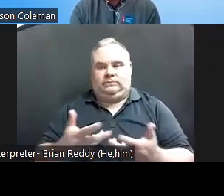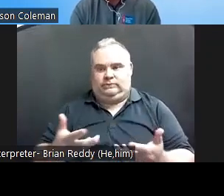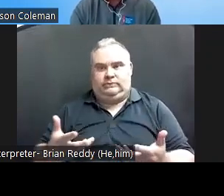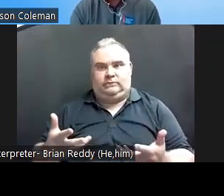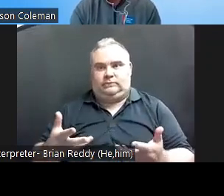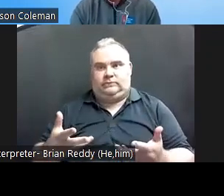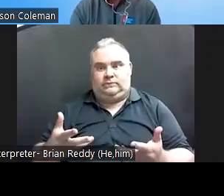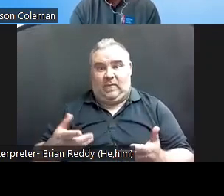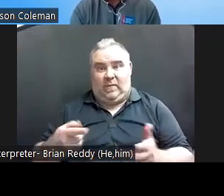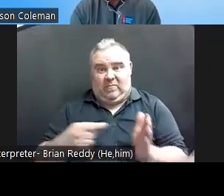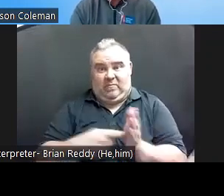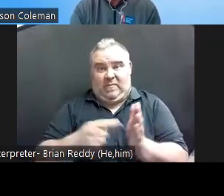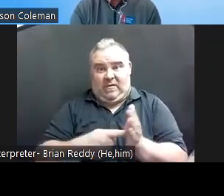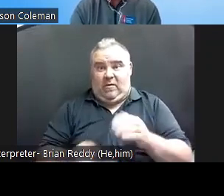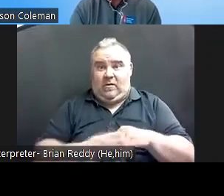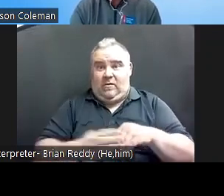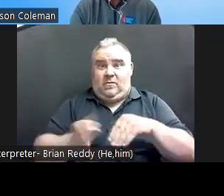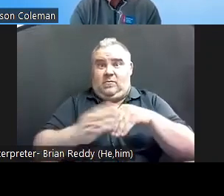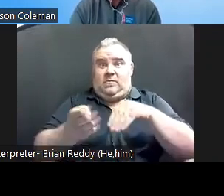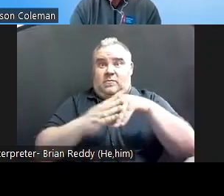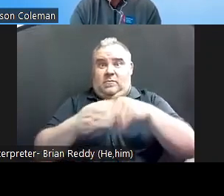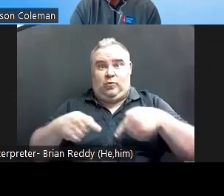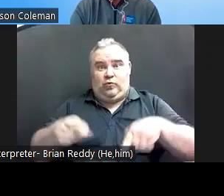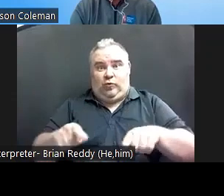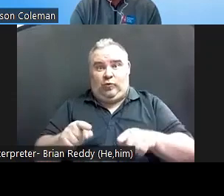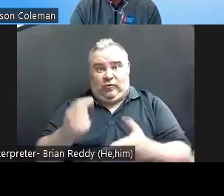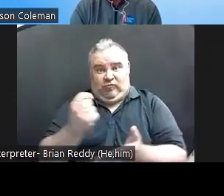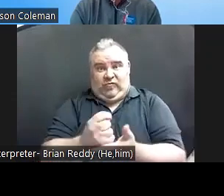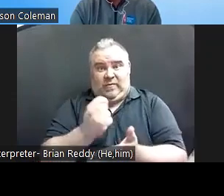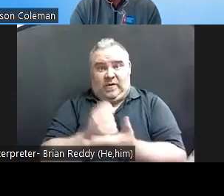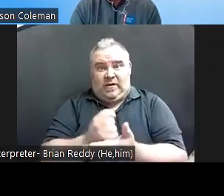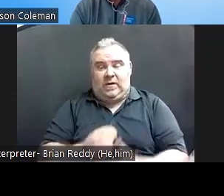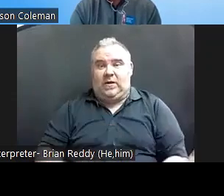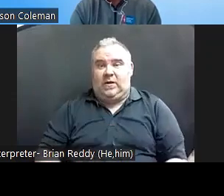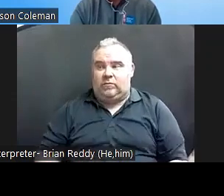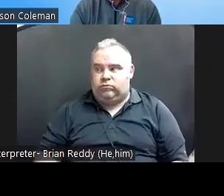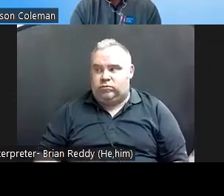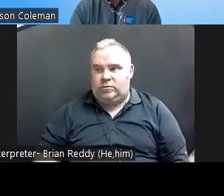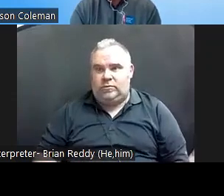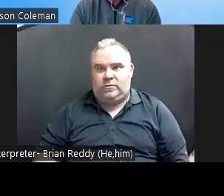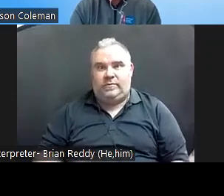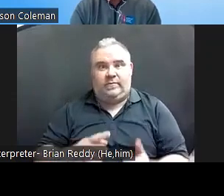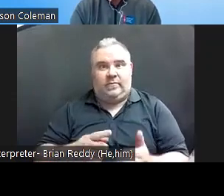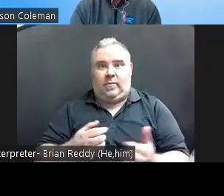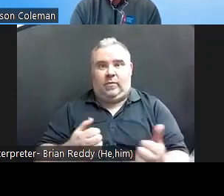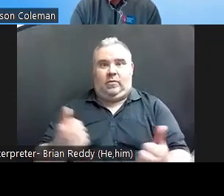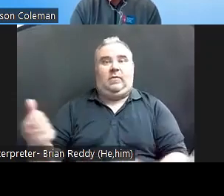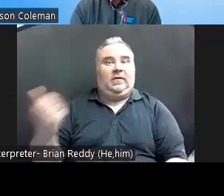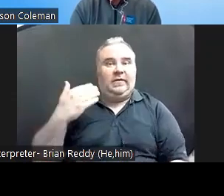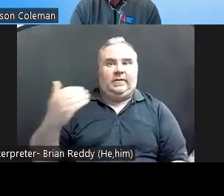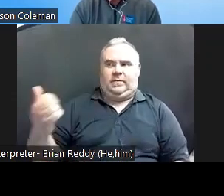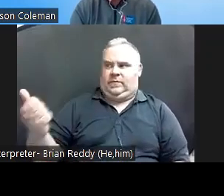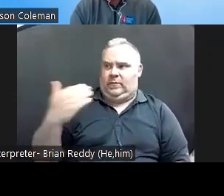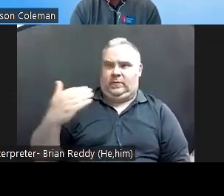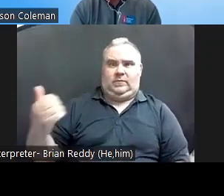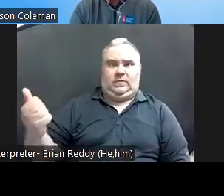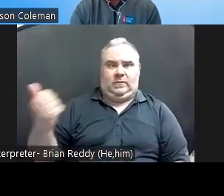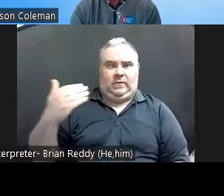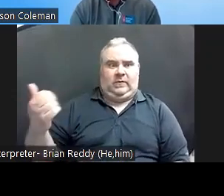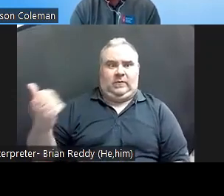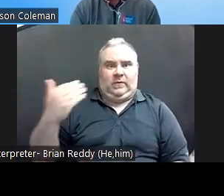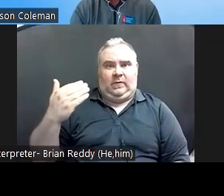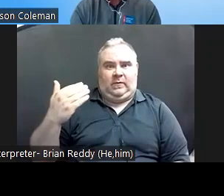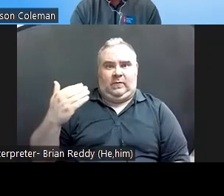those bills that accumulated during cancer treatment. You know, sometimes those keep coming. And what's my new